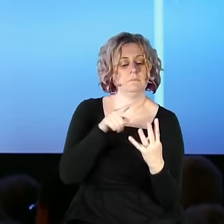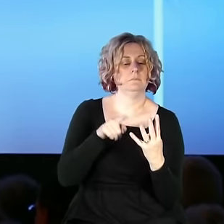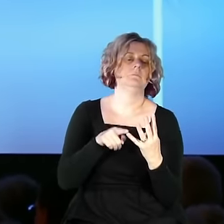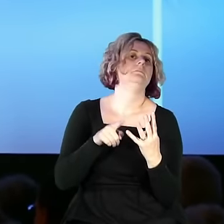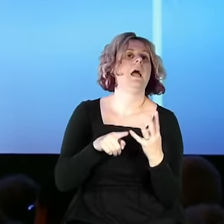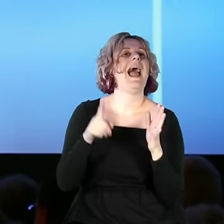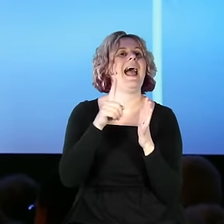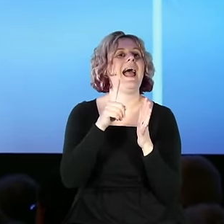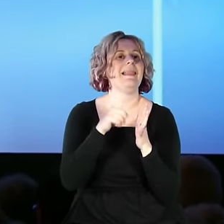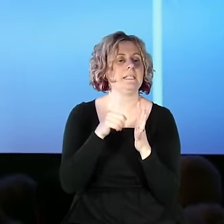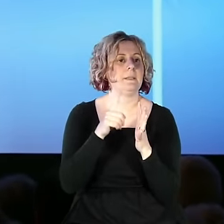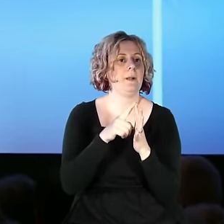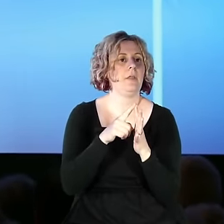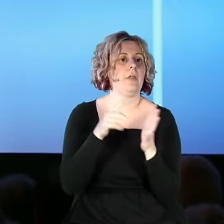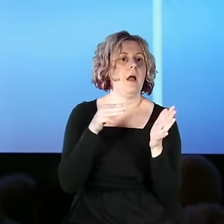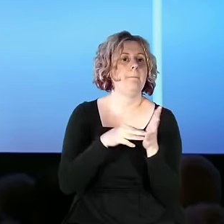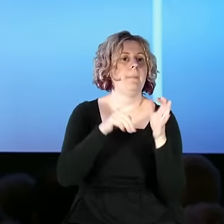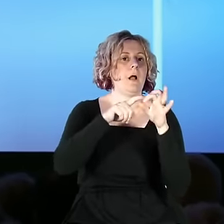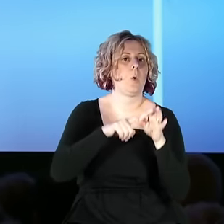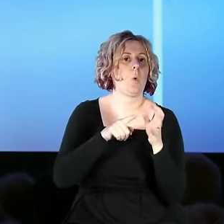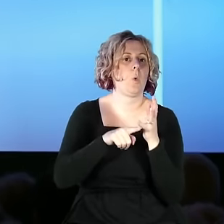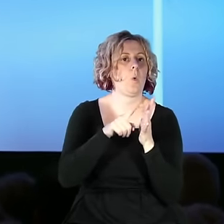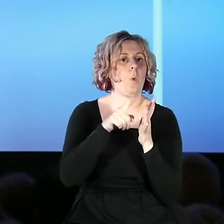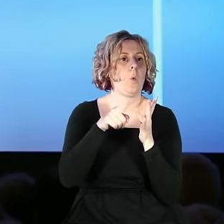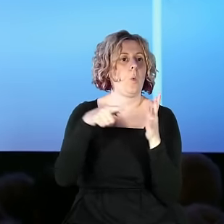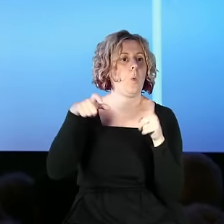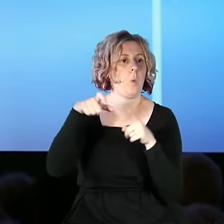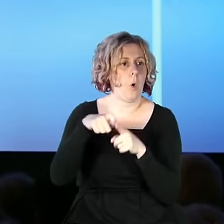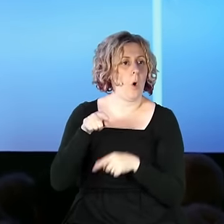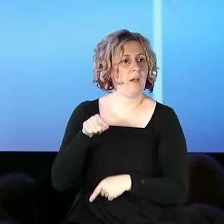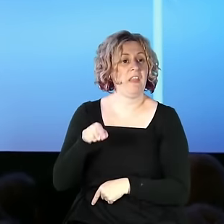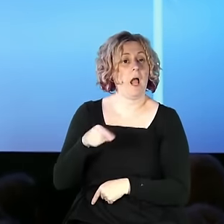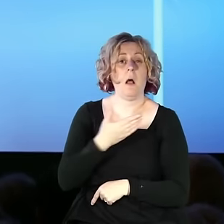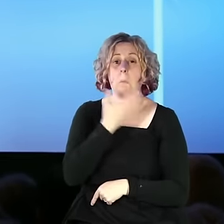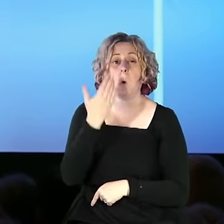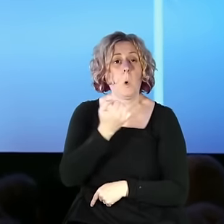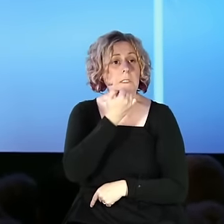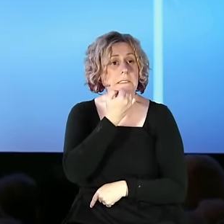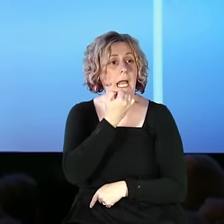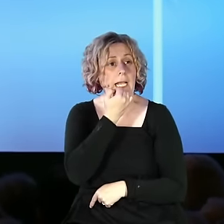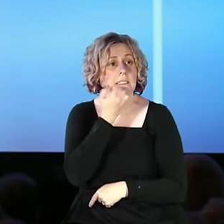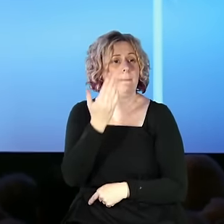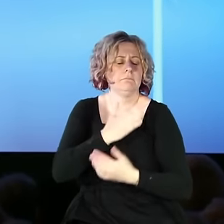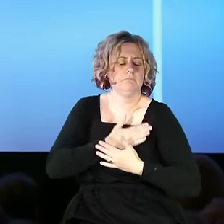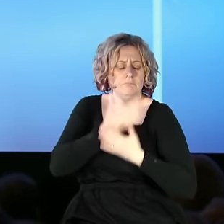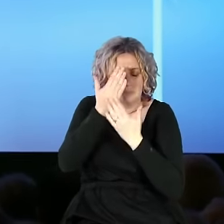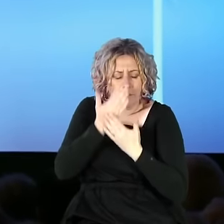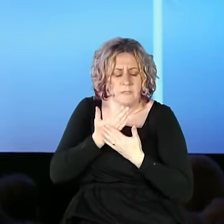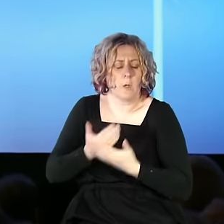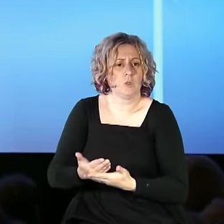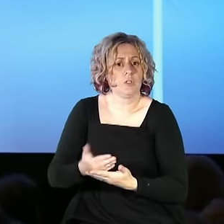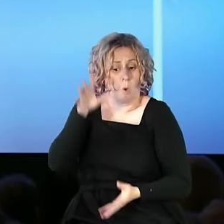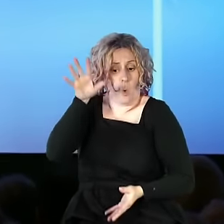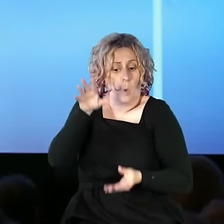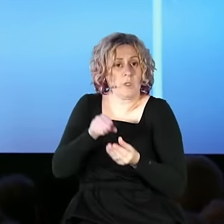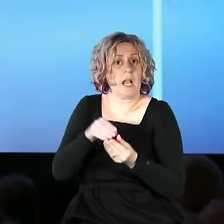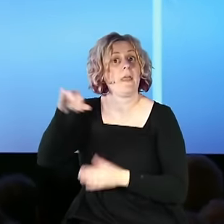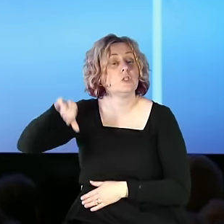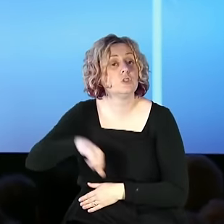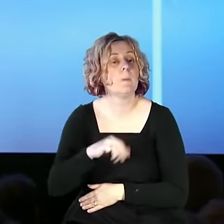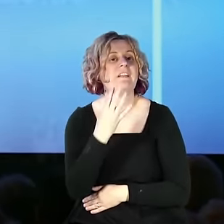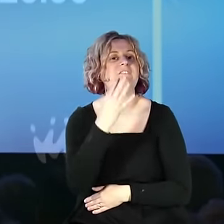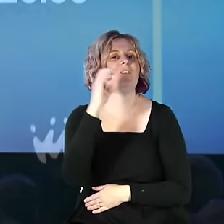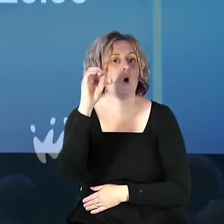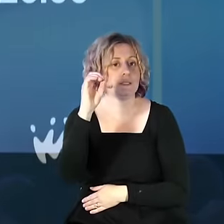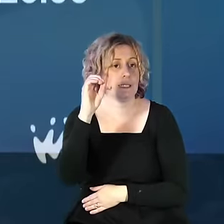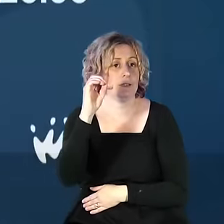McQuoid, really good series there, undated devotions that will help you get stuck into God's word. This should be £40, we're gonna do it for £20 with the